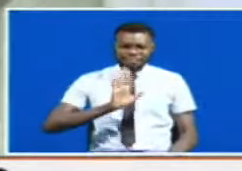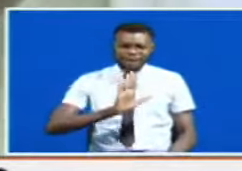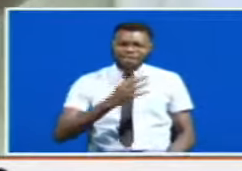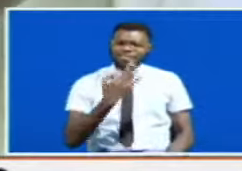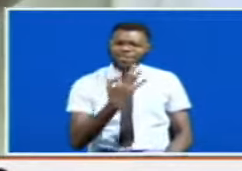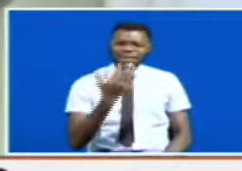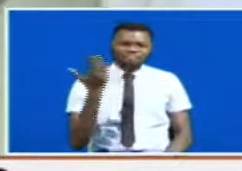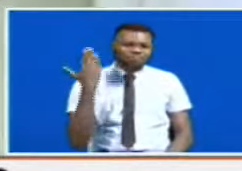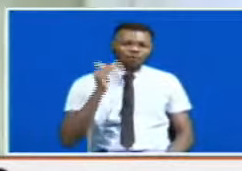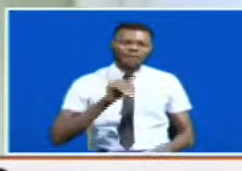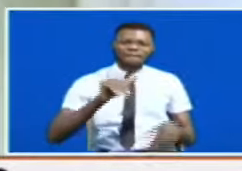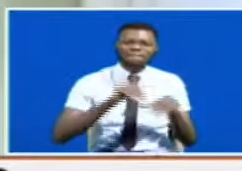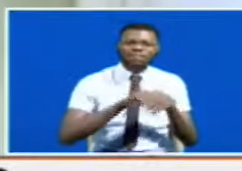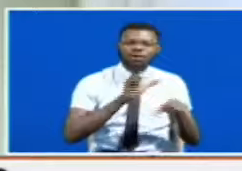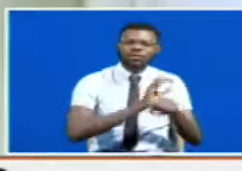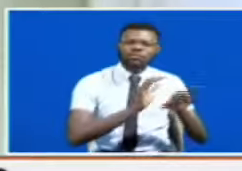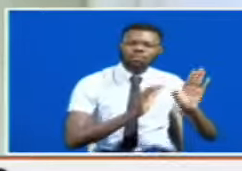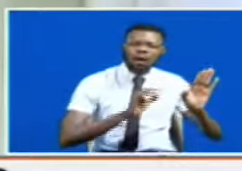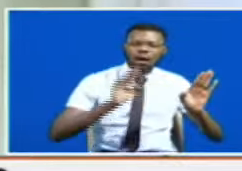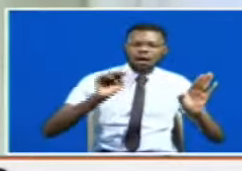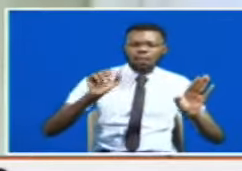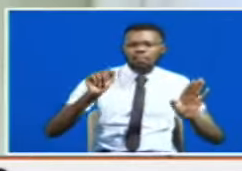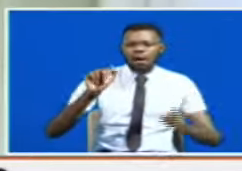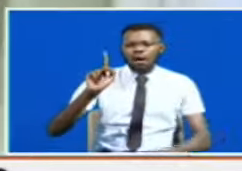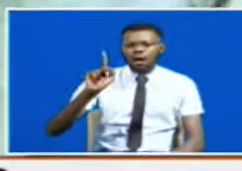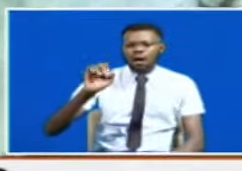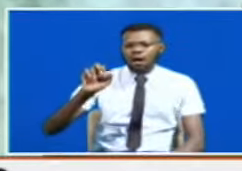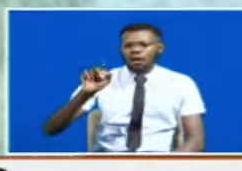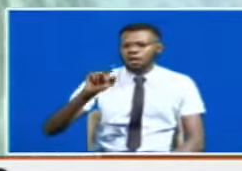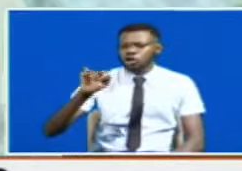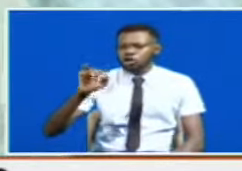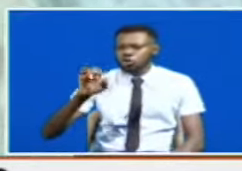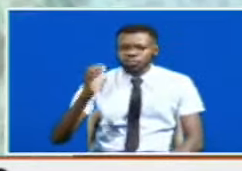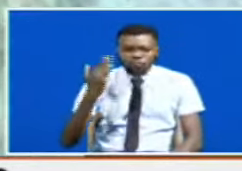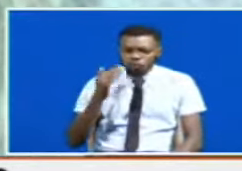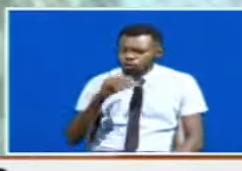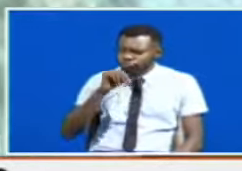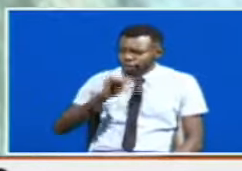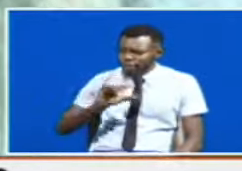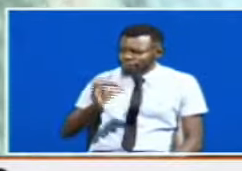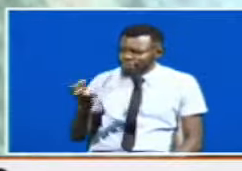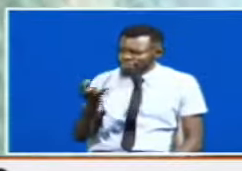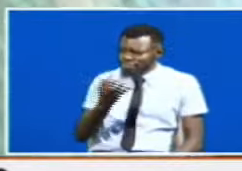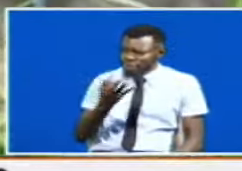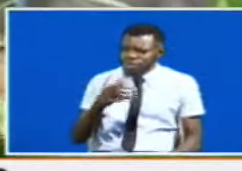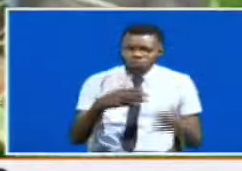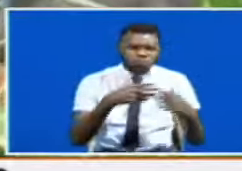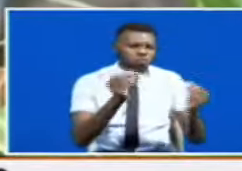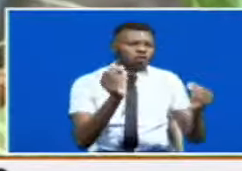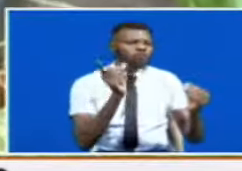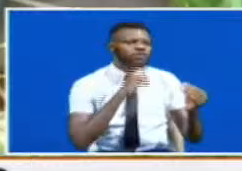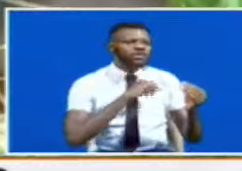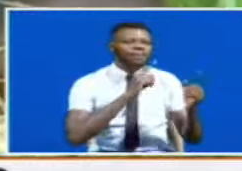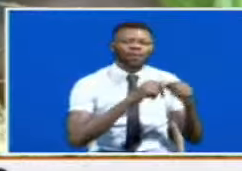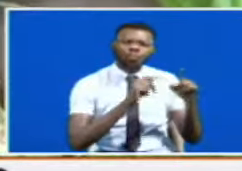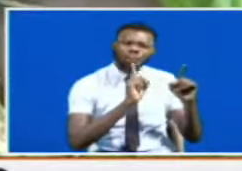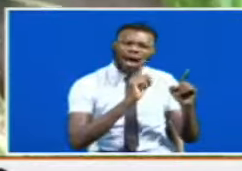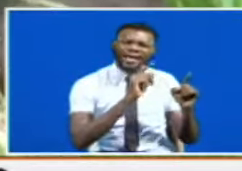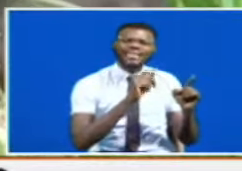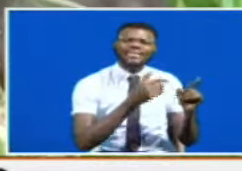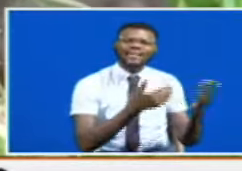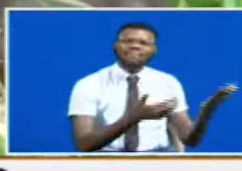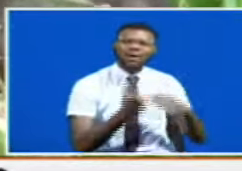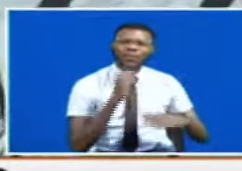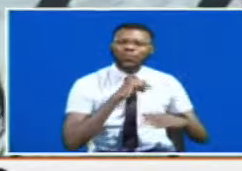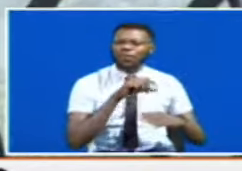followers. The three boys will disappear without a trace, only for one, a trained teacher, to come back. One is under